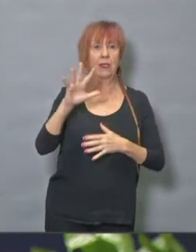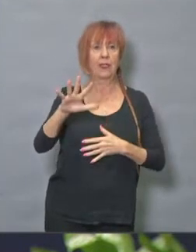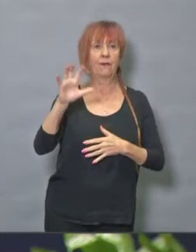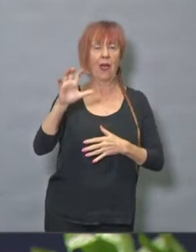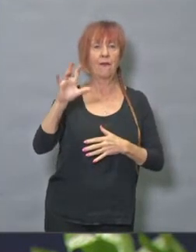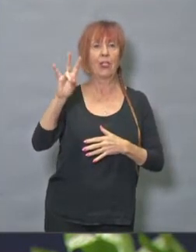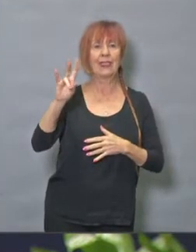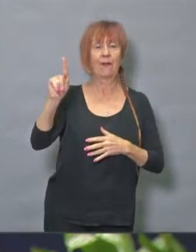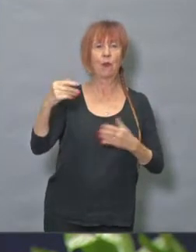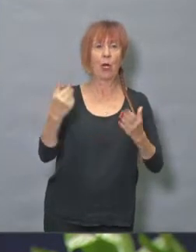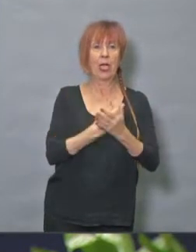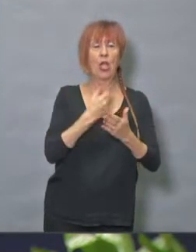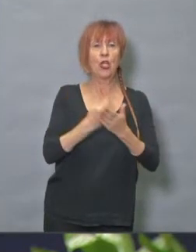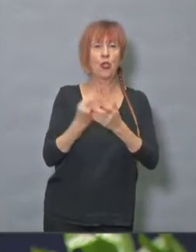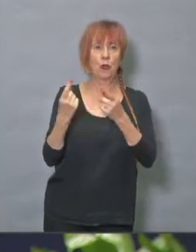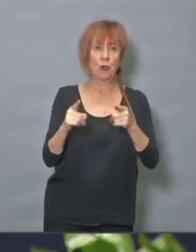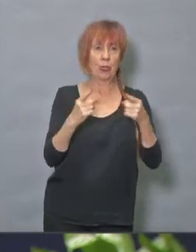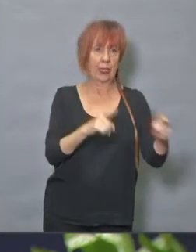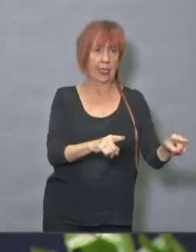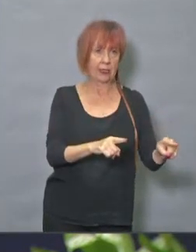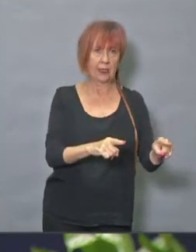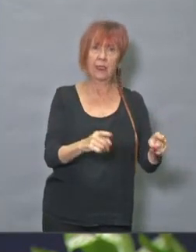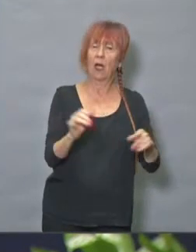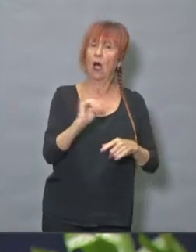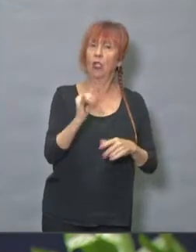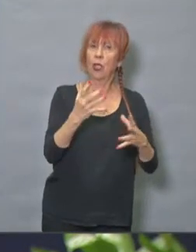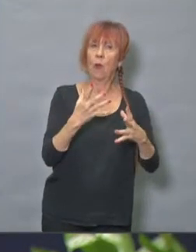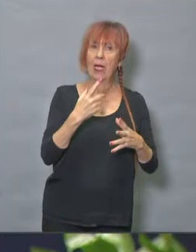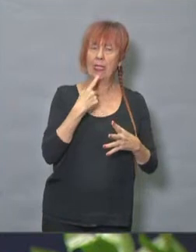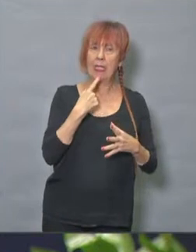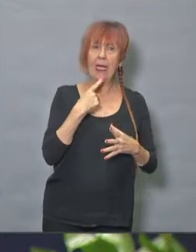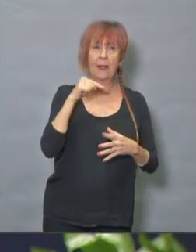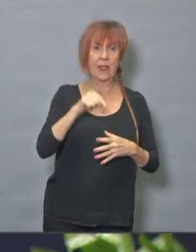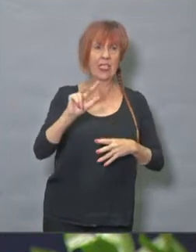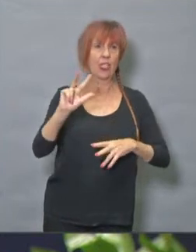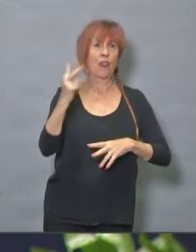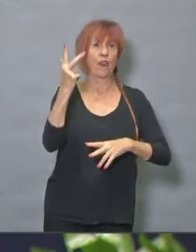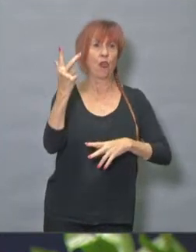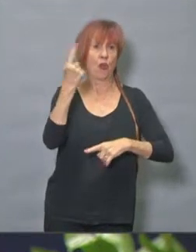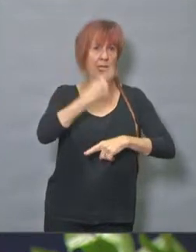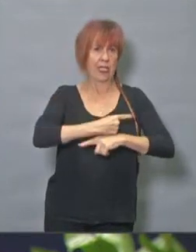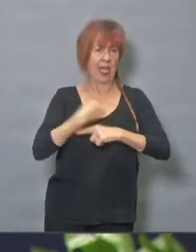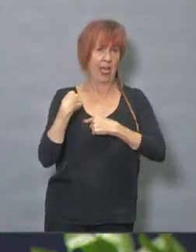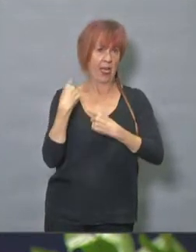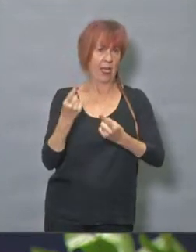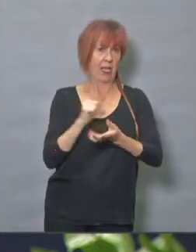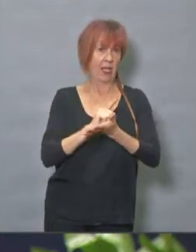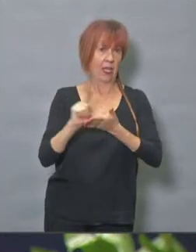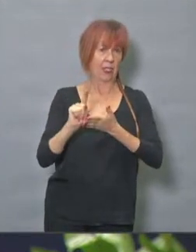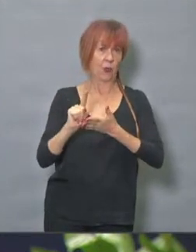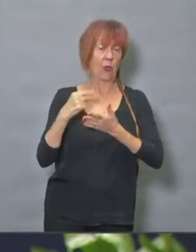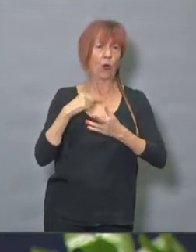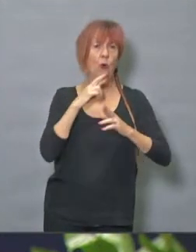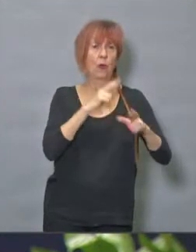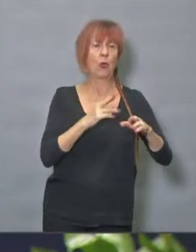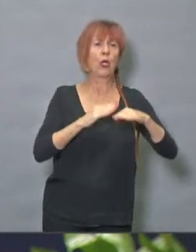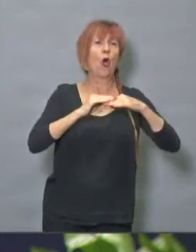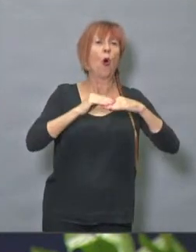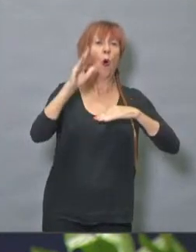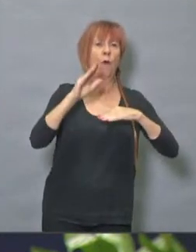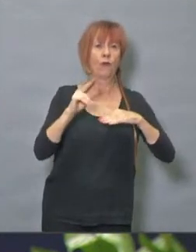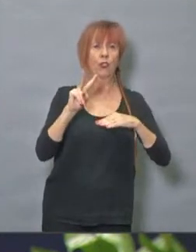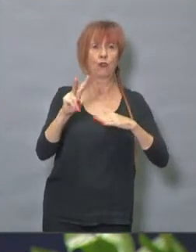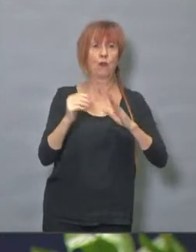2,571 new cases. And I want to note that this is our 3rd day in the past week where we're reporting over 2,000